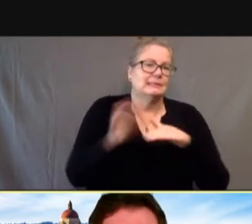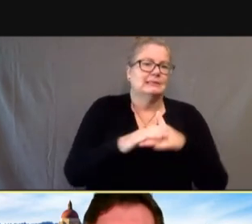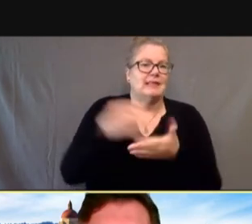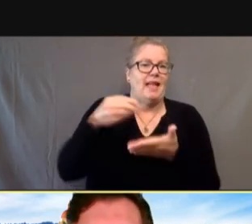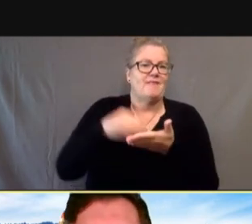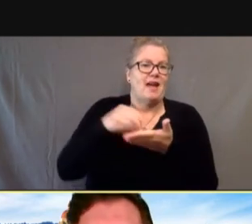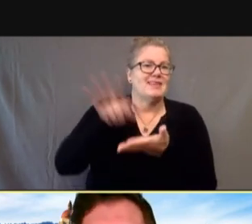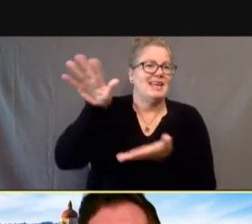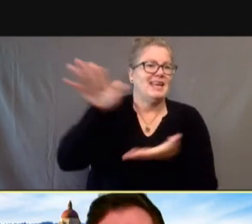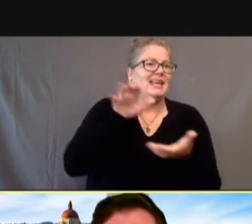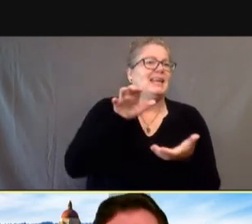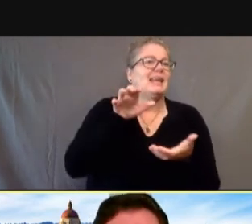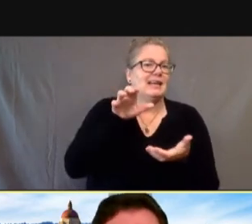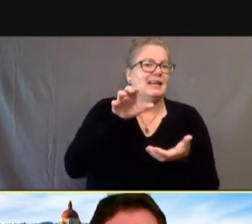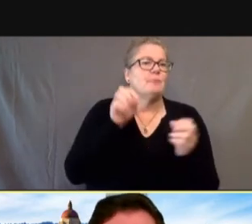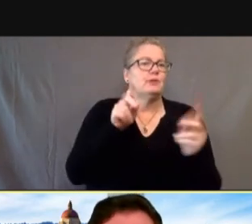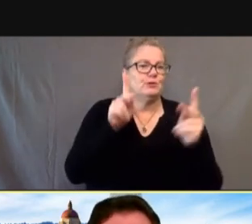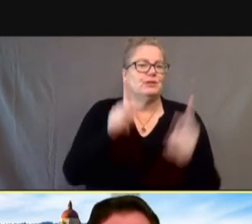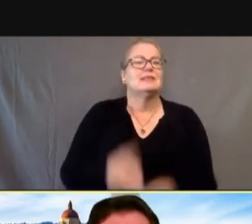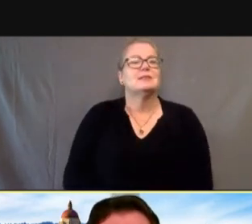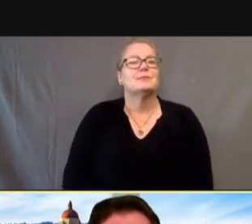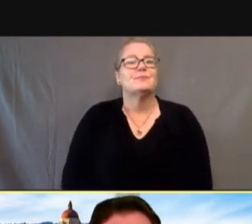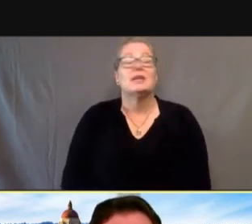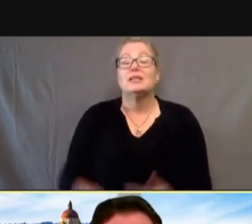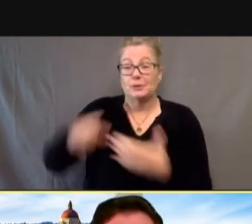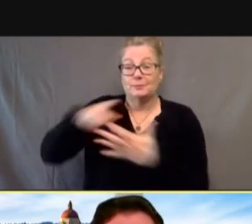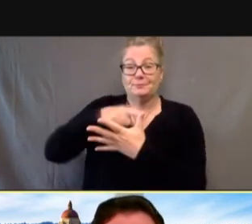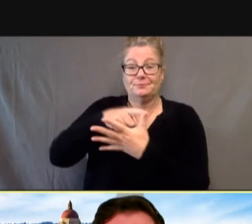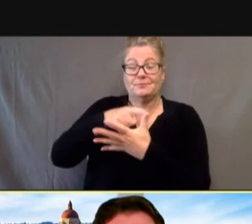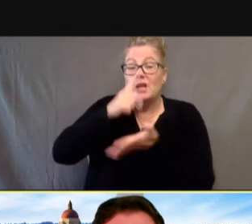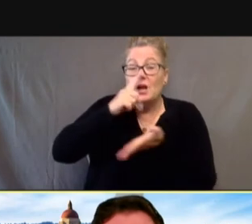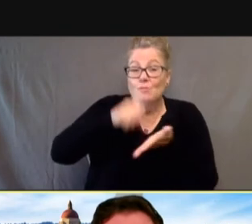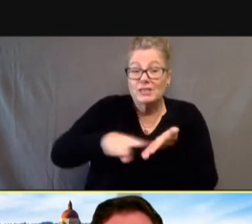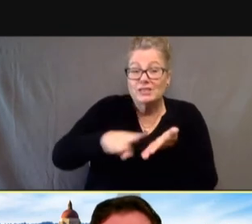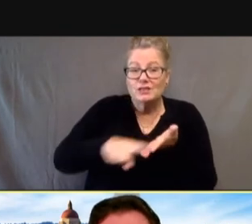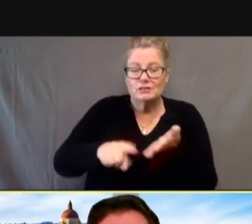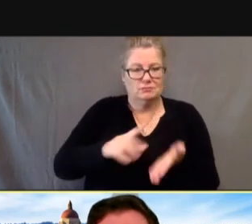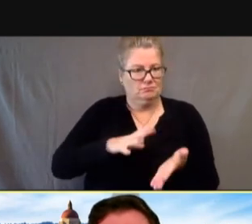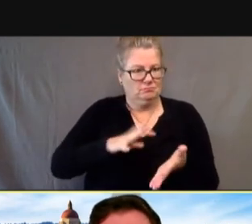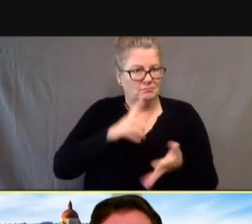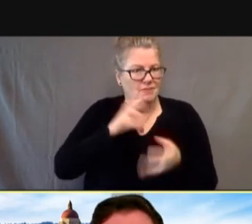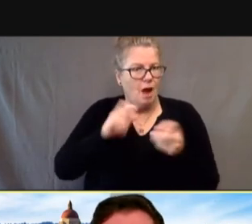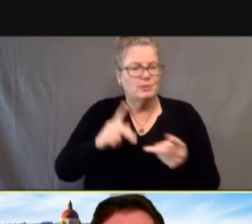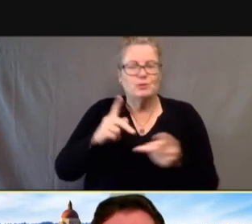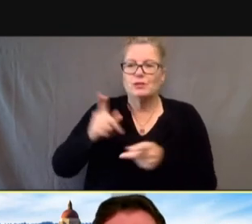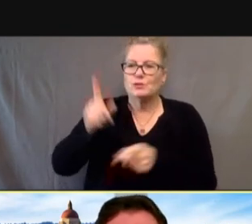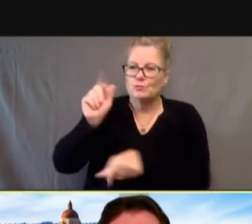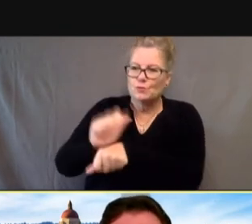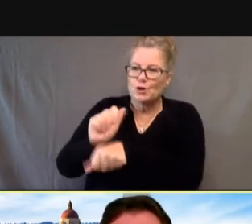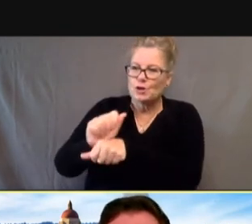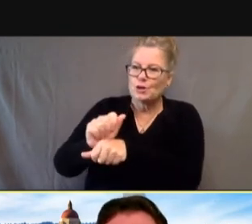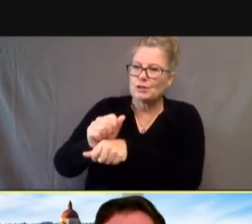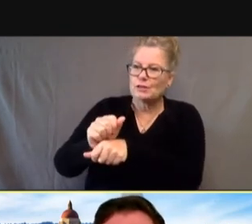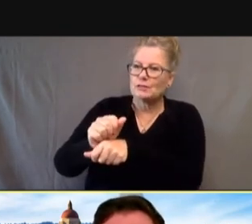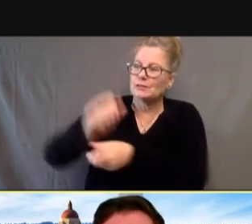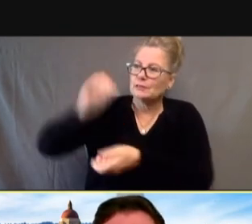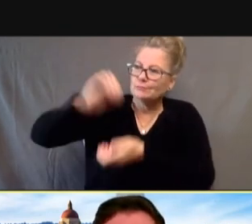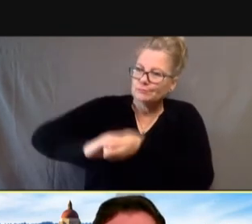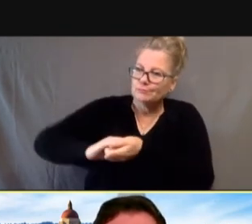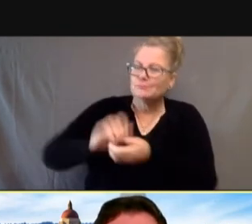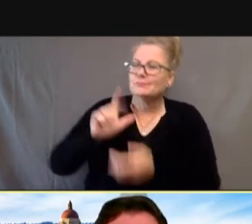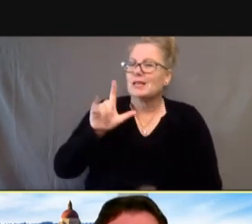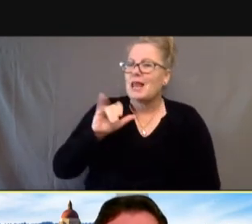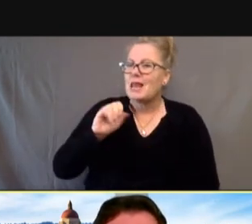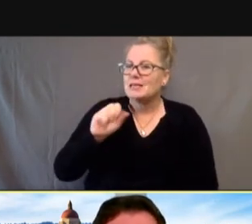example, in the research realm, we had the opportunity to work with Lisa Meeks in Michigan and their